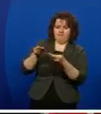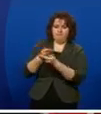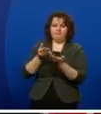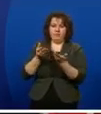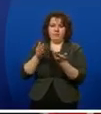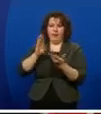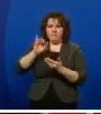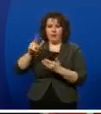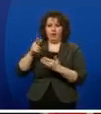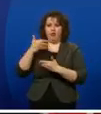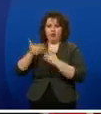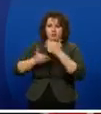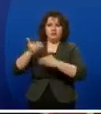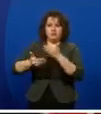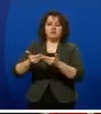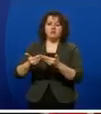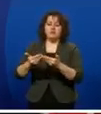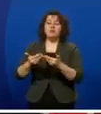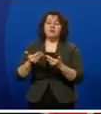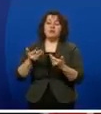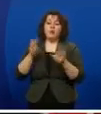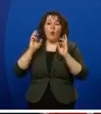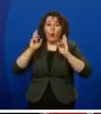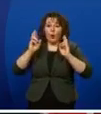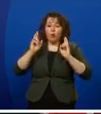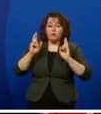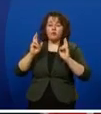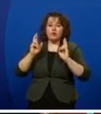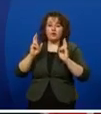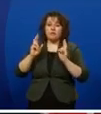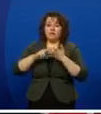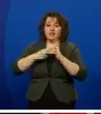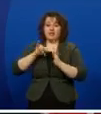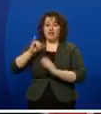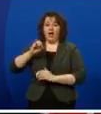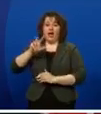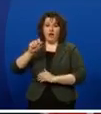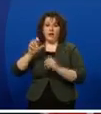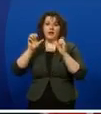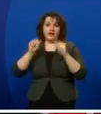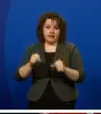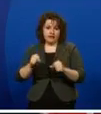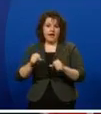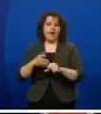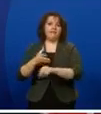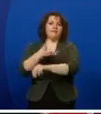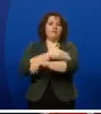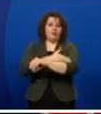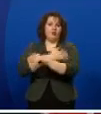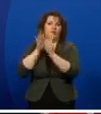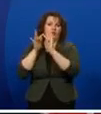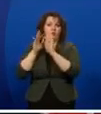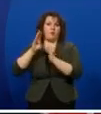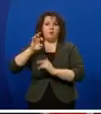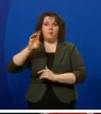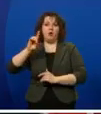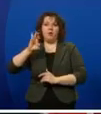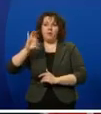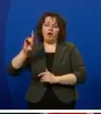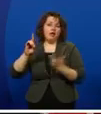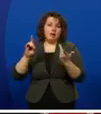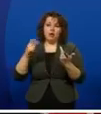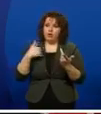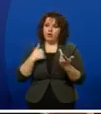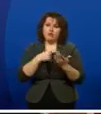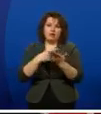move the bill forward and hopefully move Iowa in the direction that it needs to move. You know, I've talked about that a lot. We're not anywhere where we need to